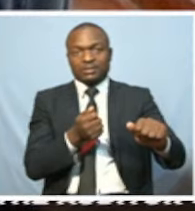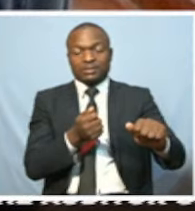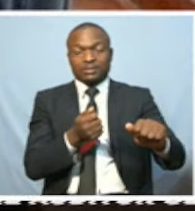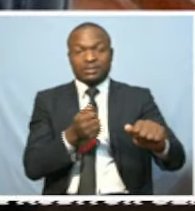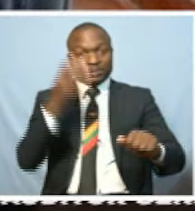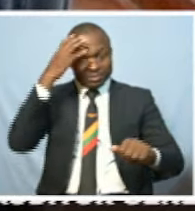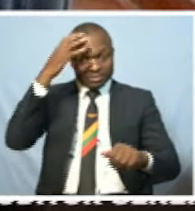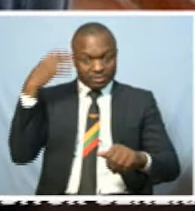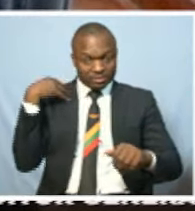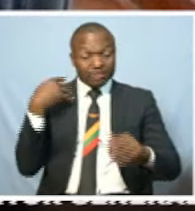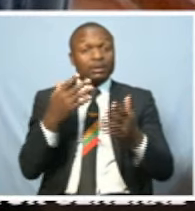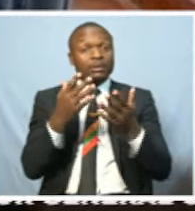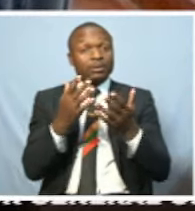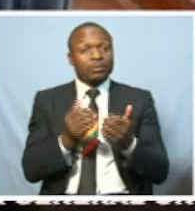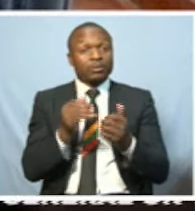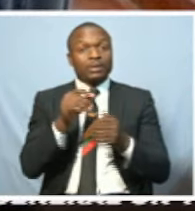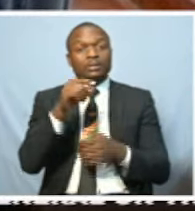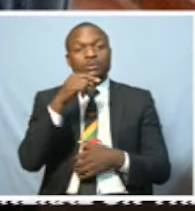wish to mention that